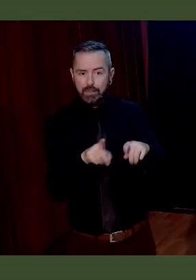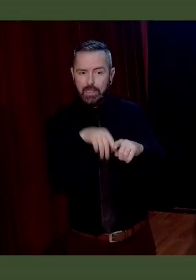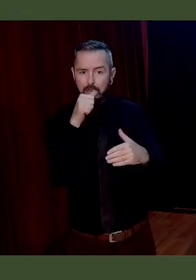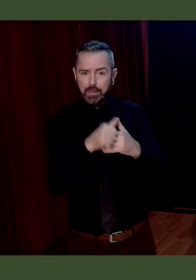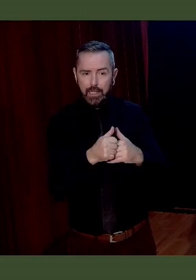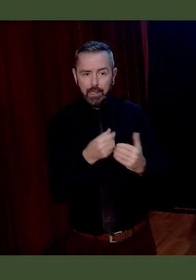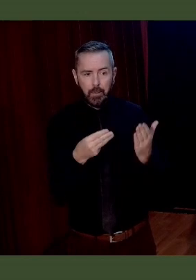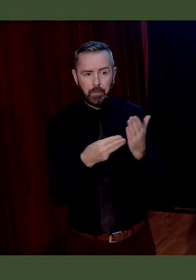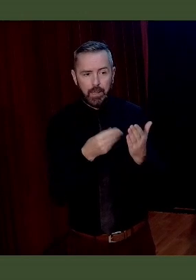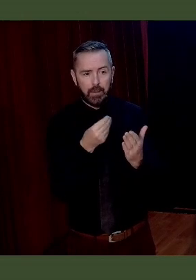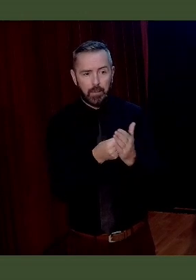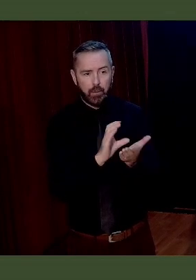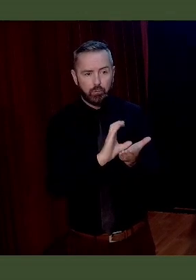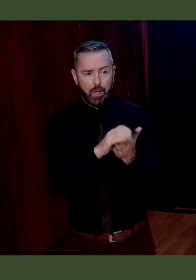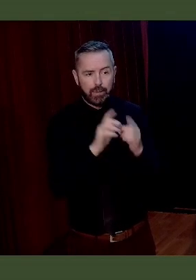£1 million grant was announced.